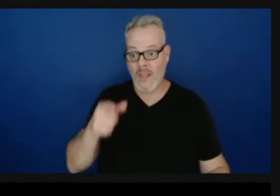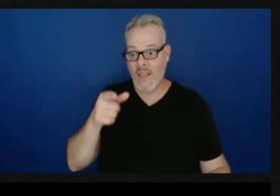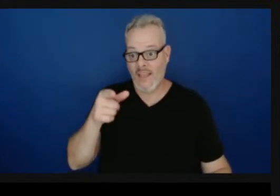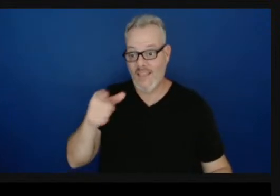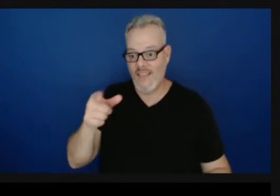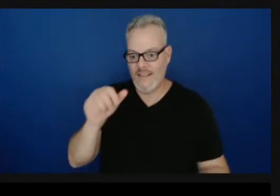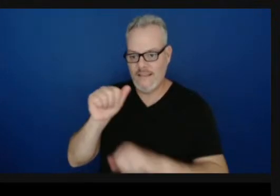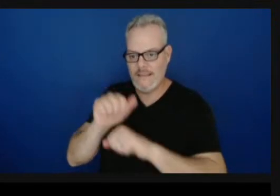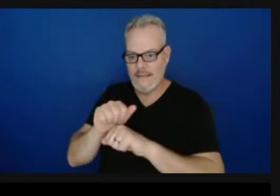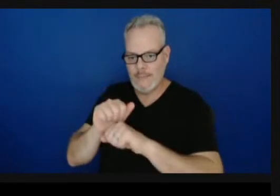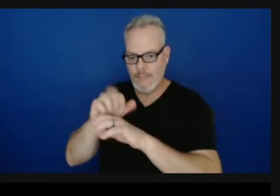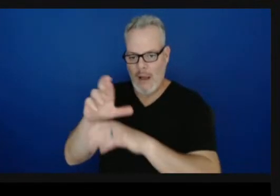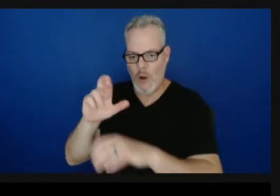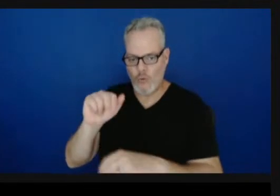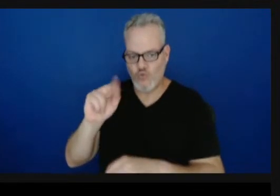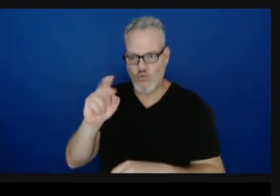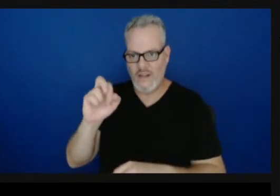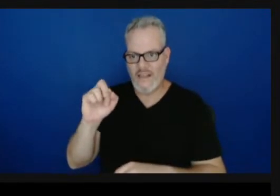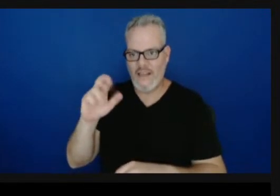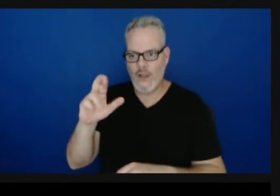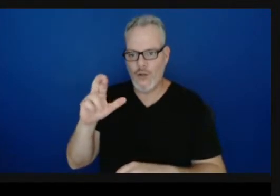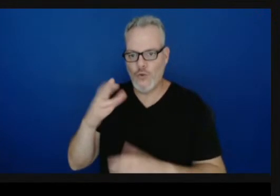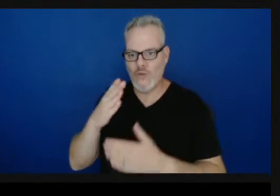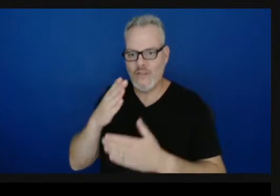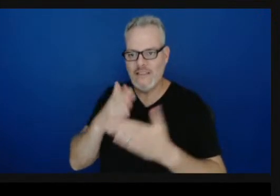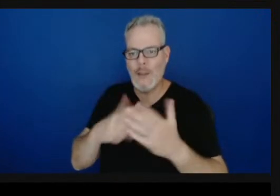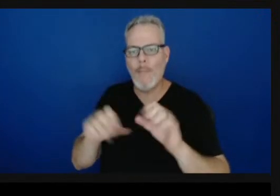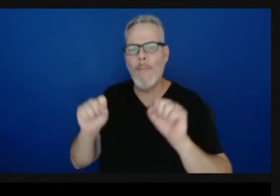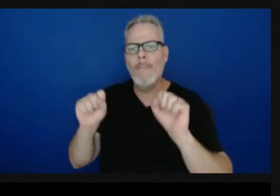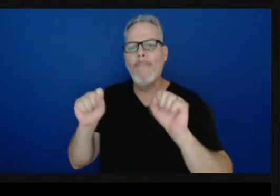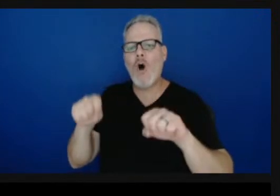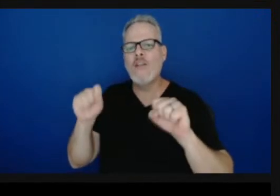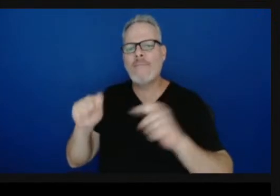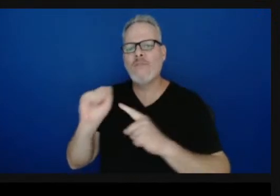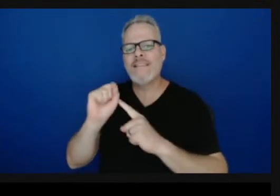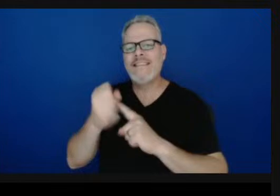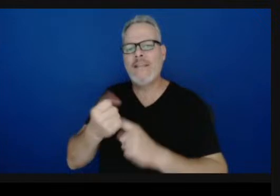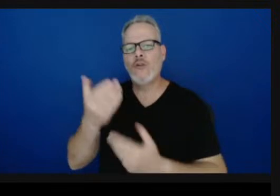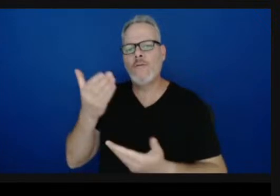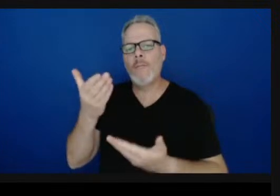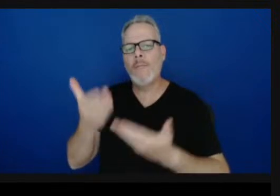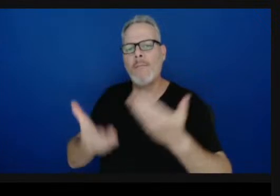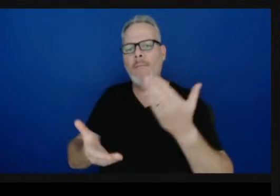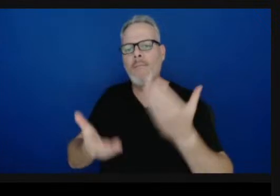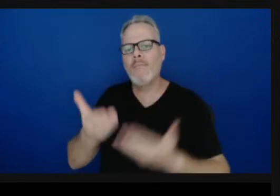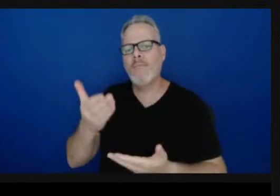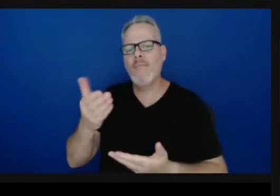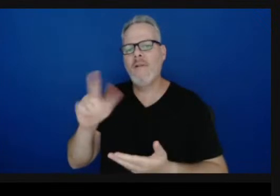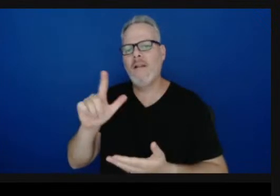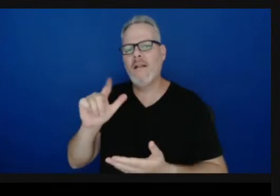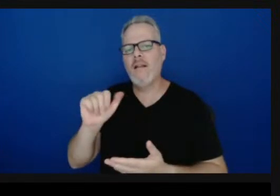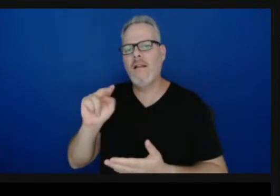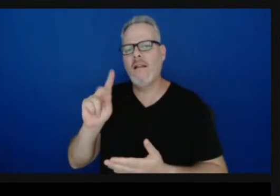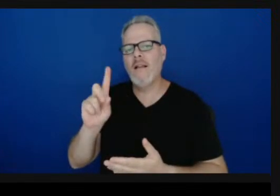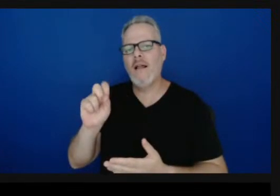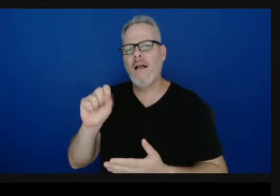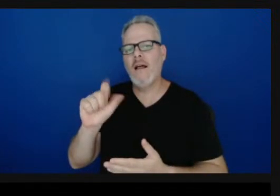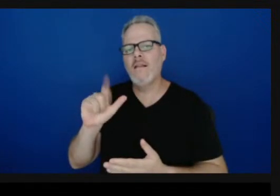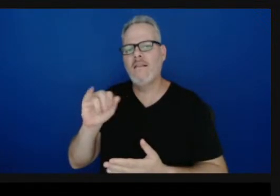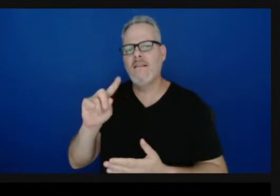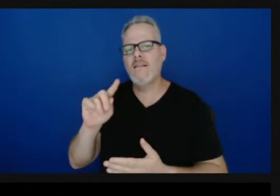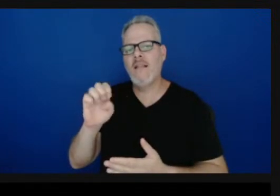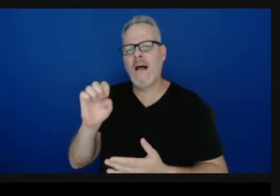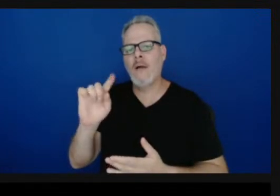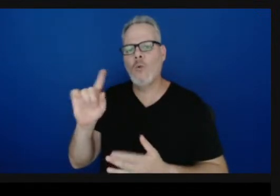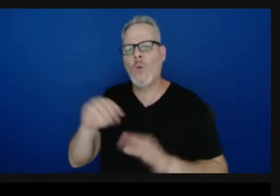modeling lahar scenarios from possible landslides and where would those hazards go. So there you see